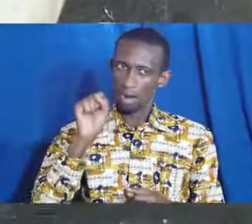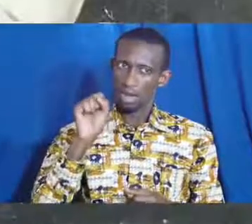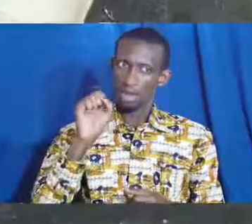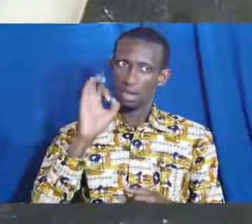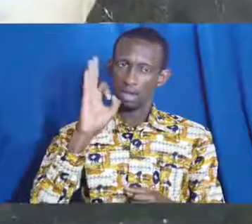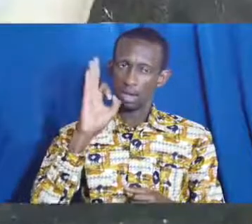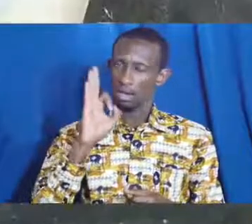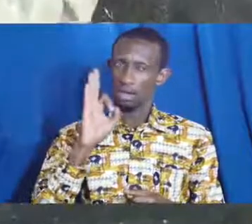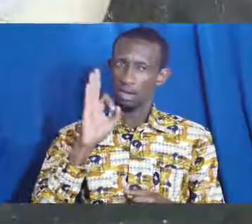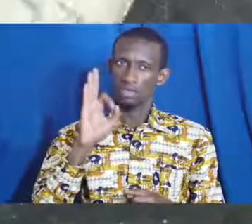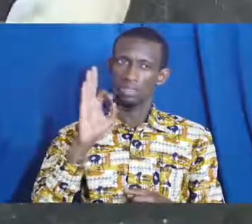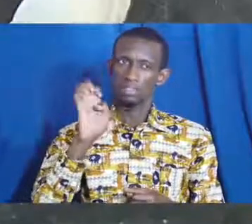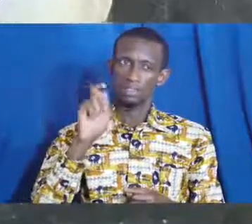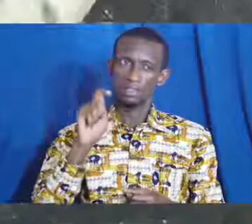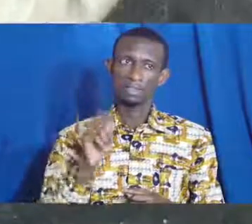phosphate